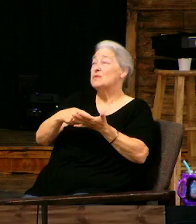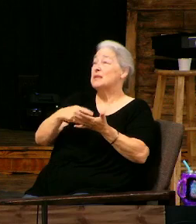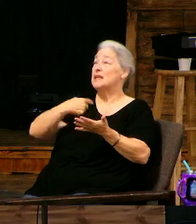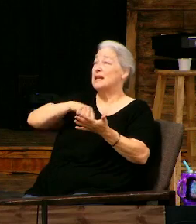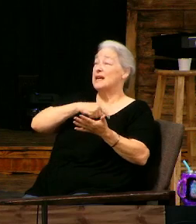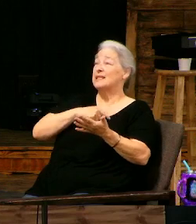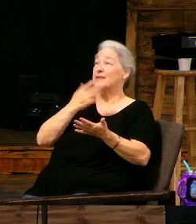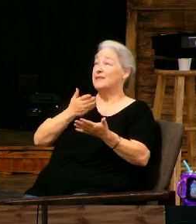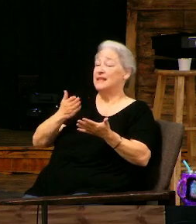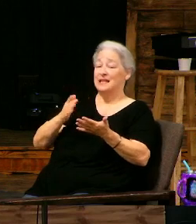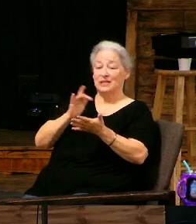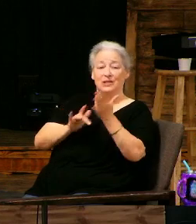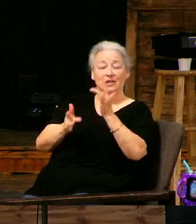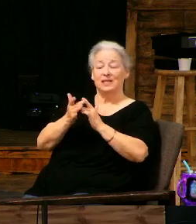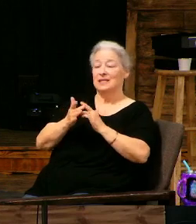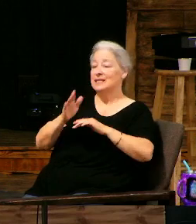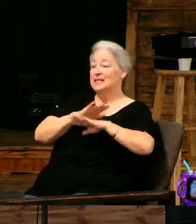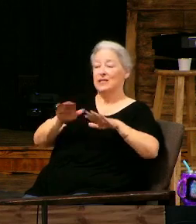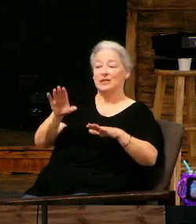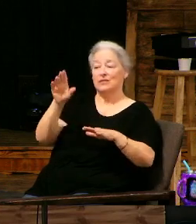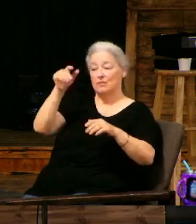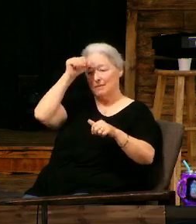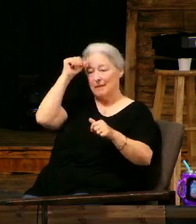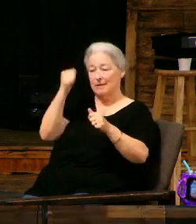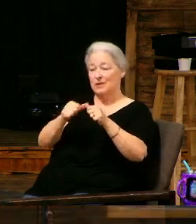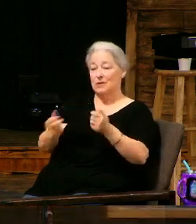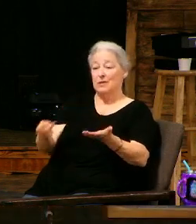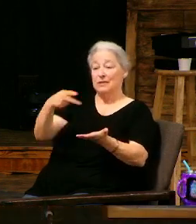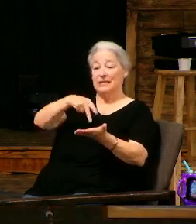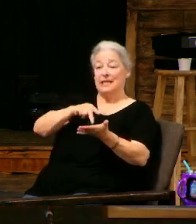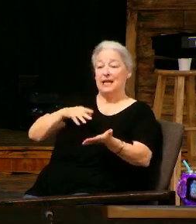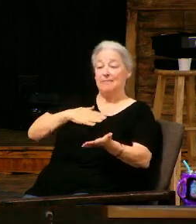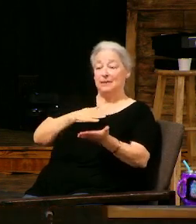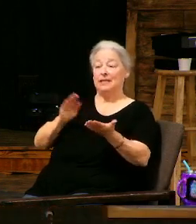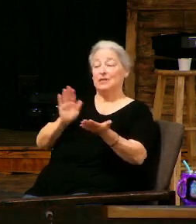Well, everybody stand up. Glory to God.